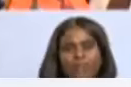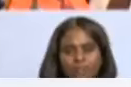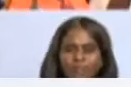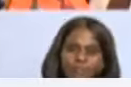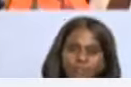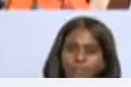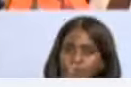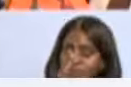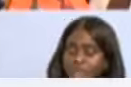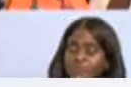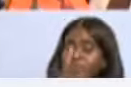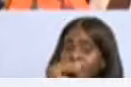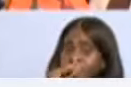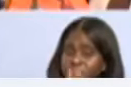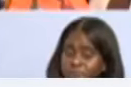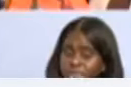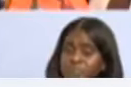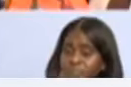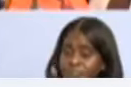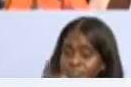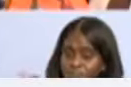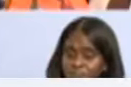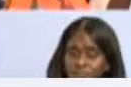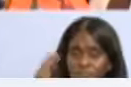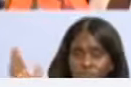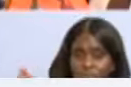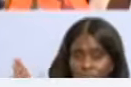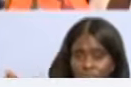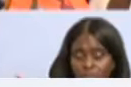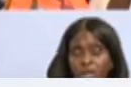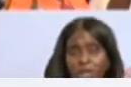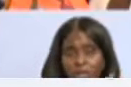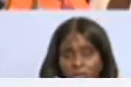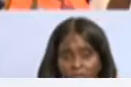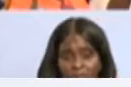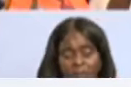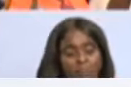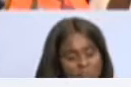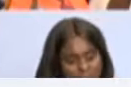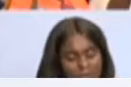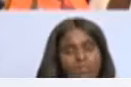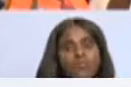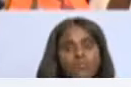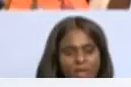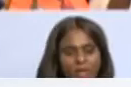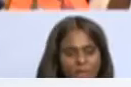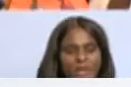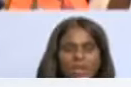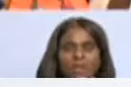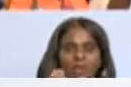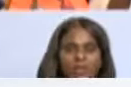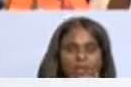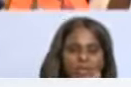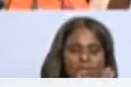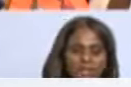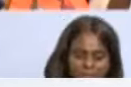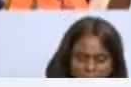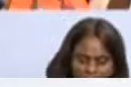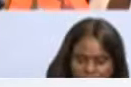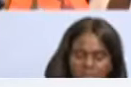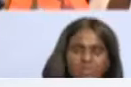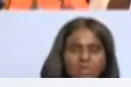Madam Speaker, the new dawn administration values the role that our traditional leaders play in our development